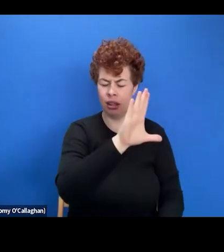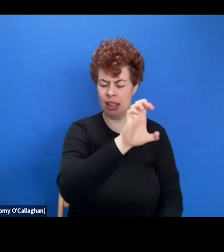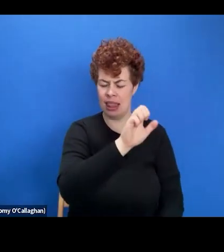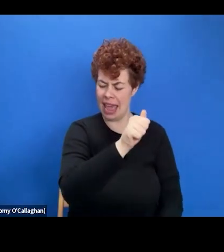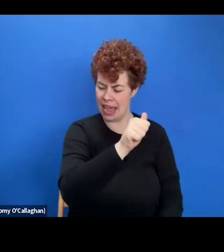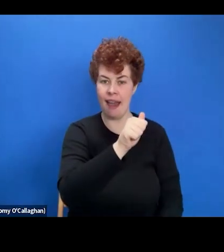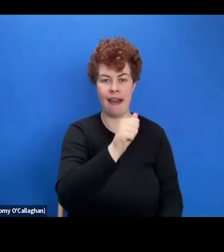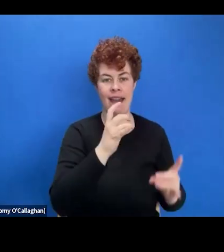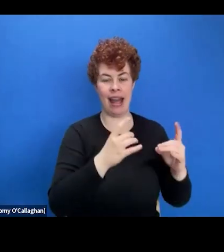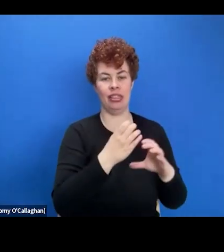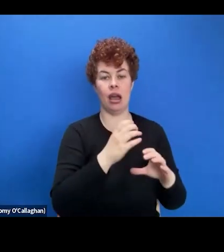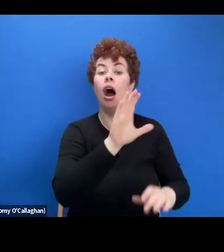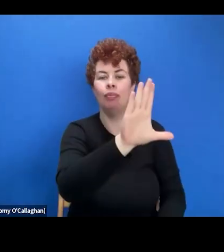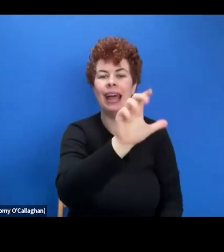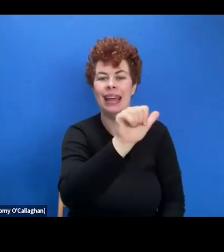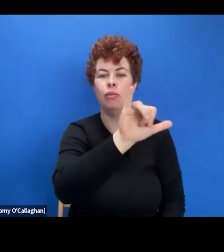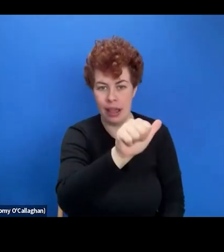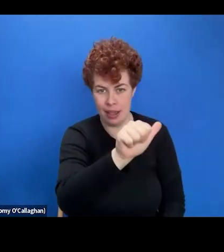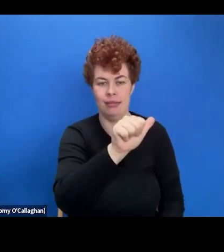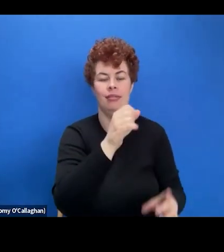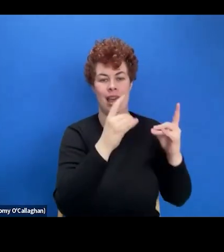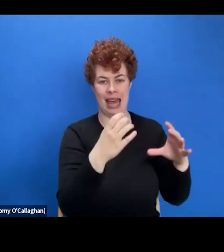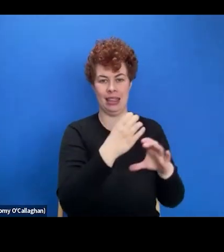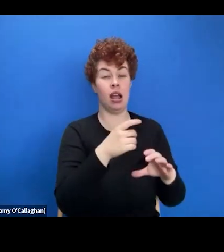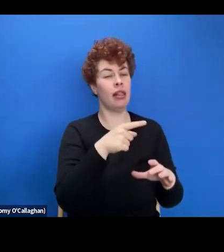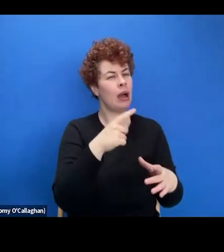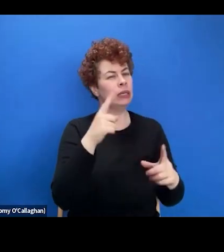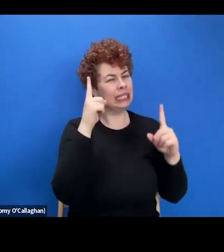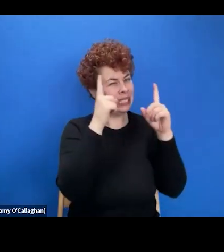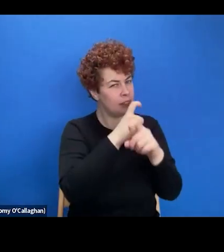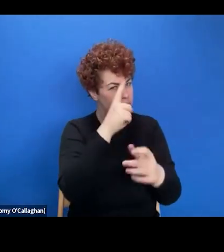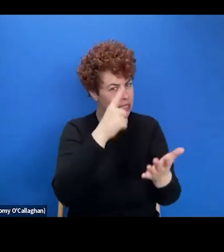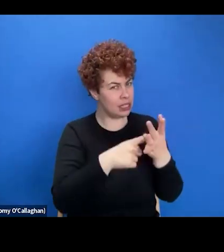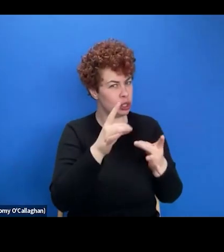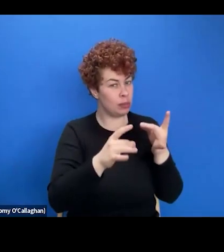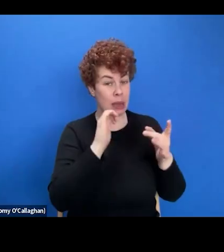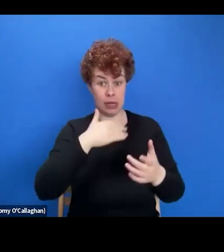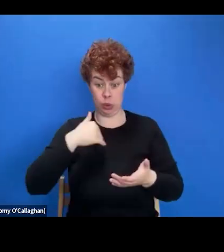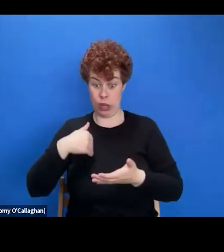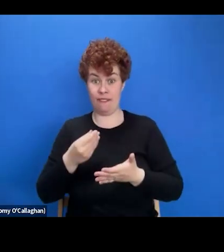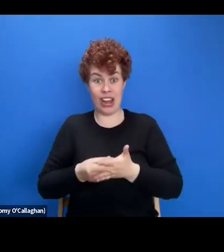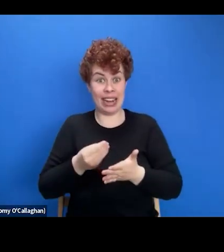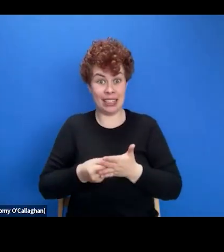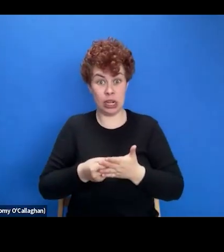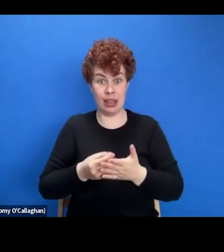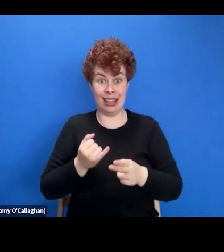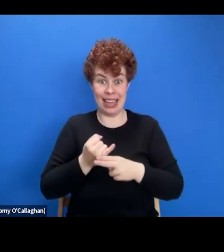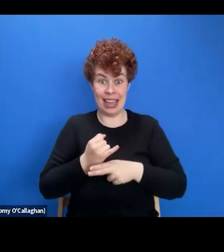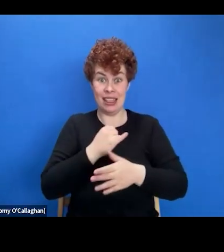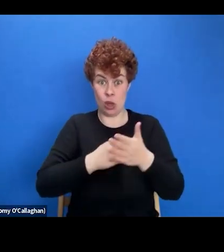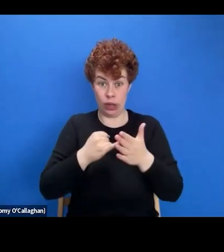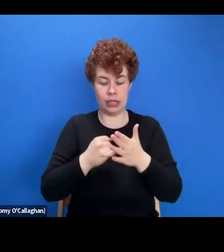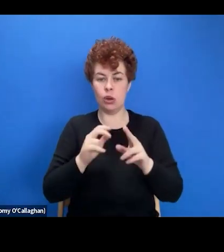and difficult one to do, because we were in a position where financially we couldn't afford